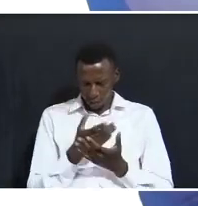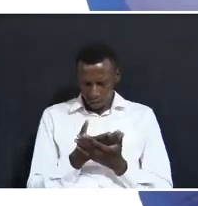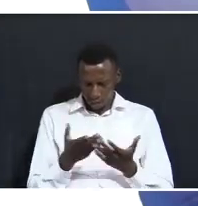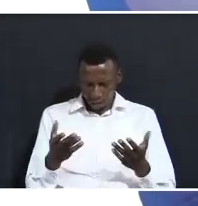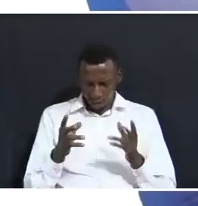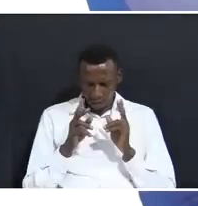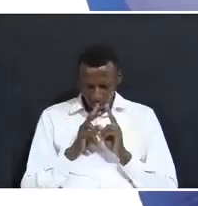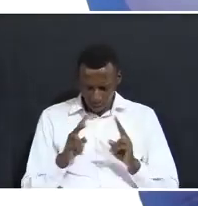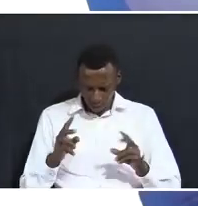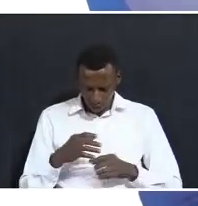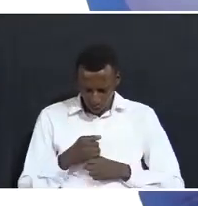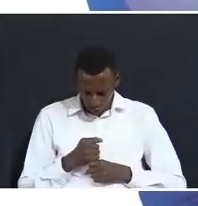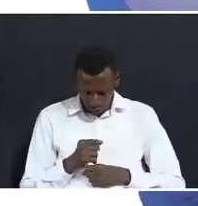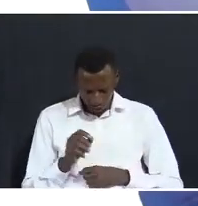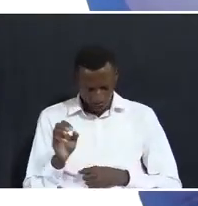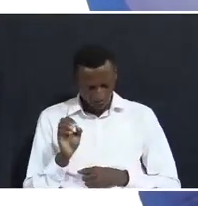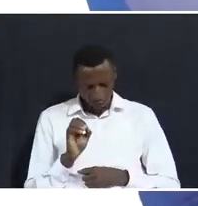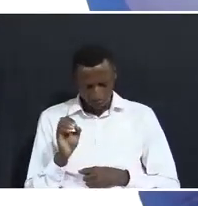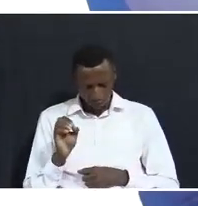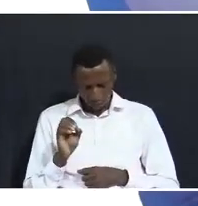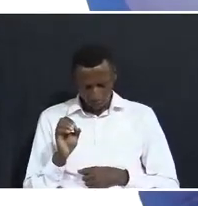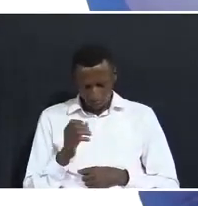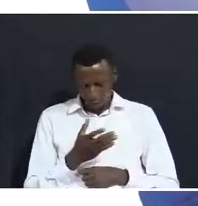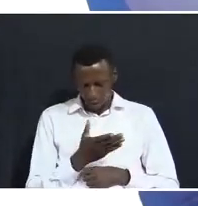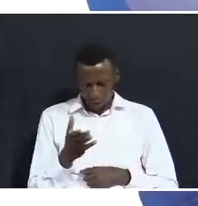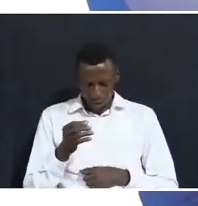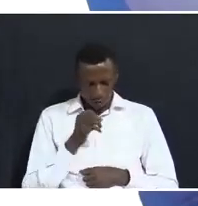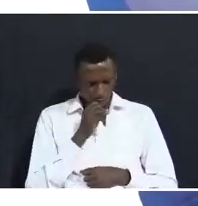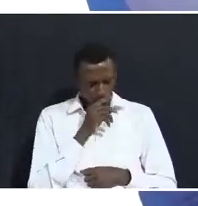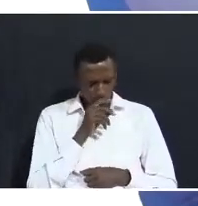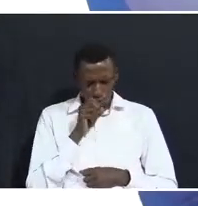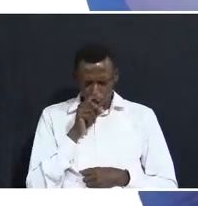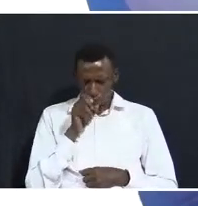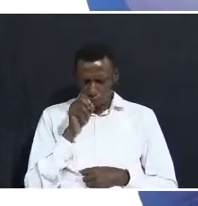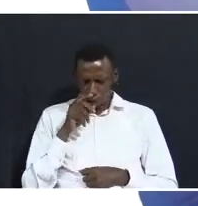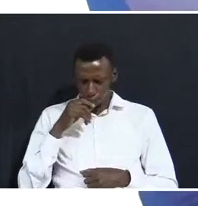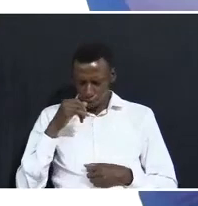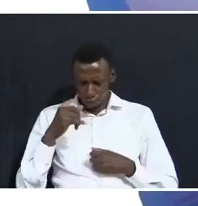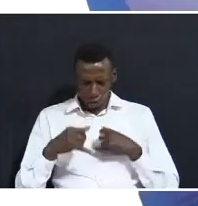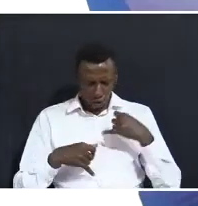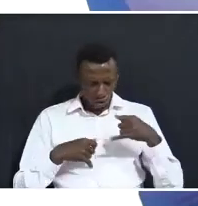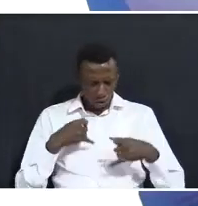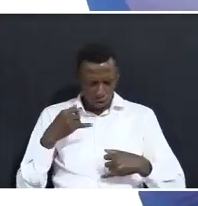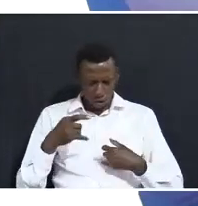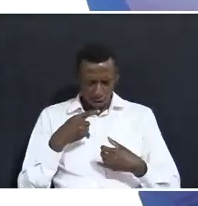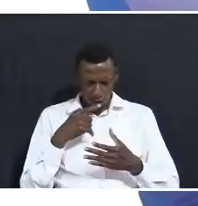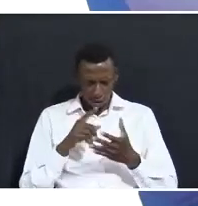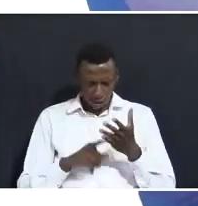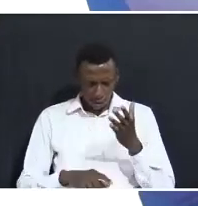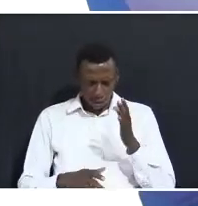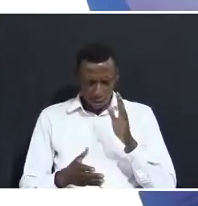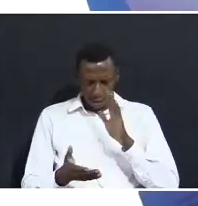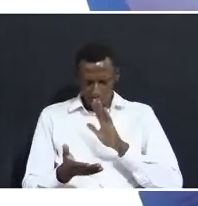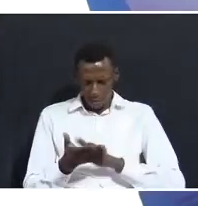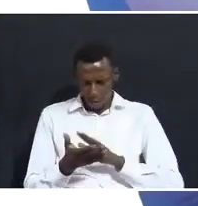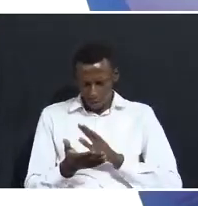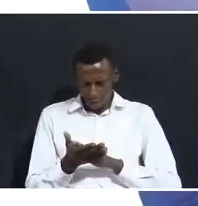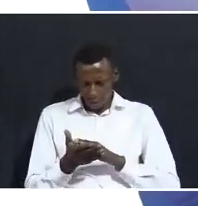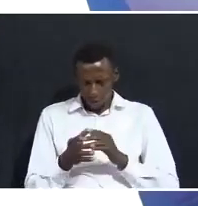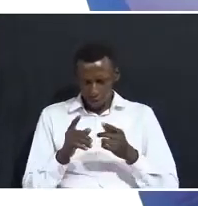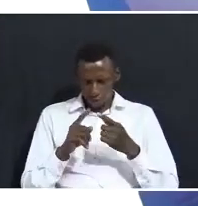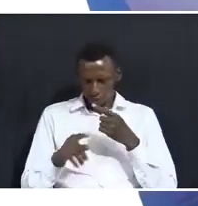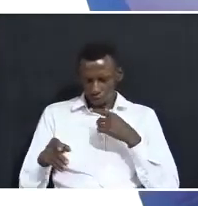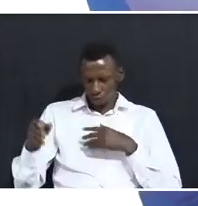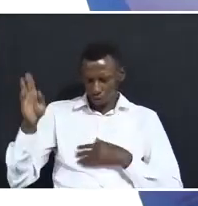peace. They shouted with joy and said, "Praise be to God,